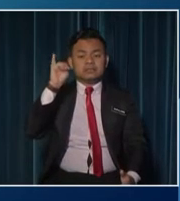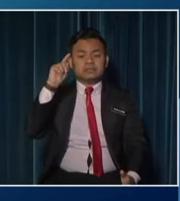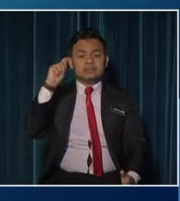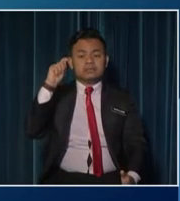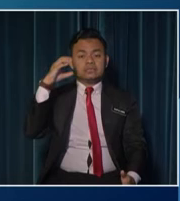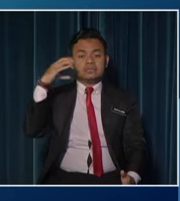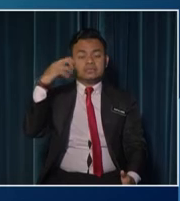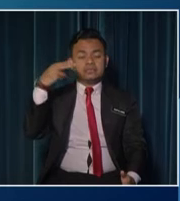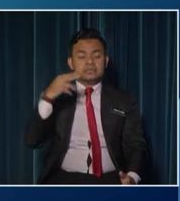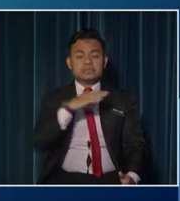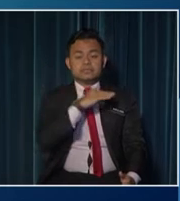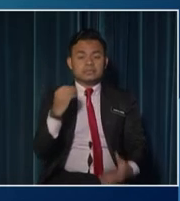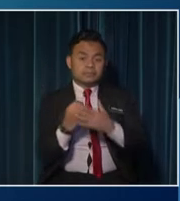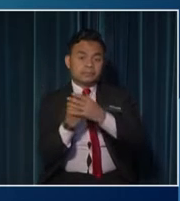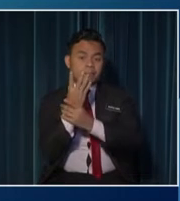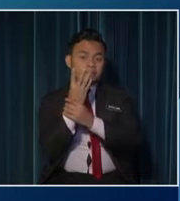bulb.